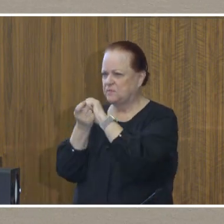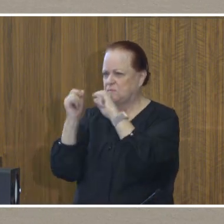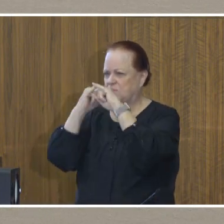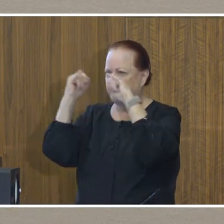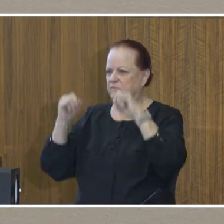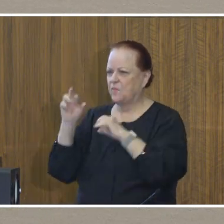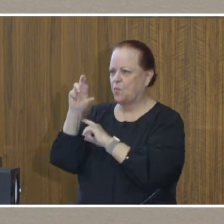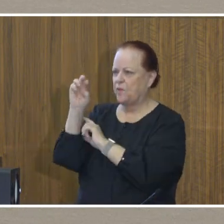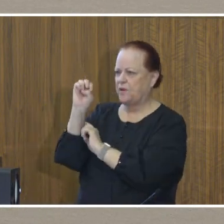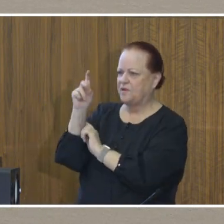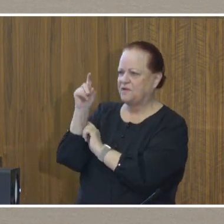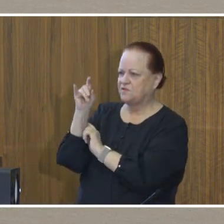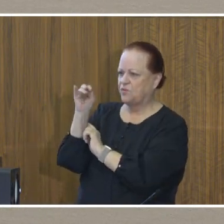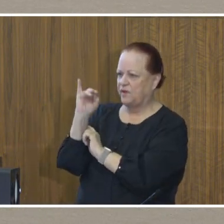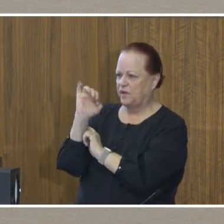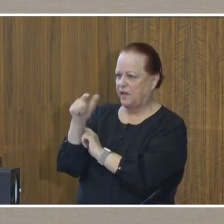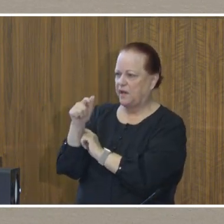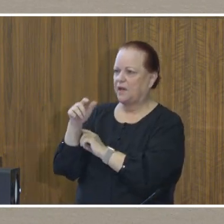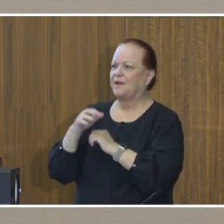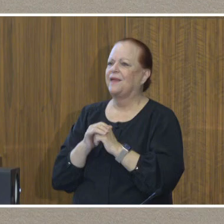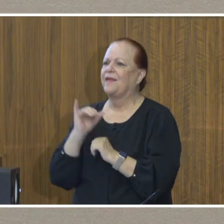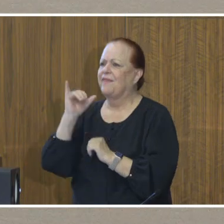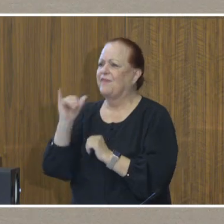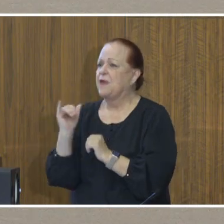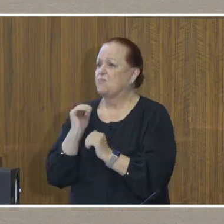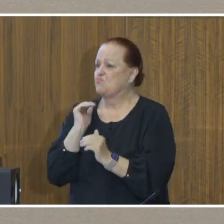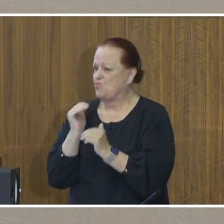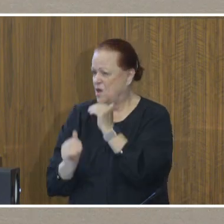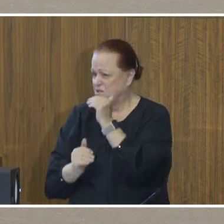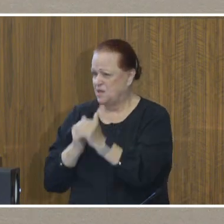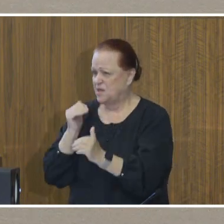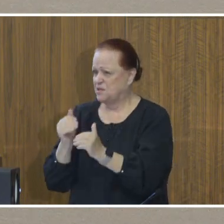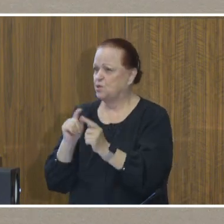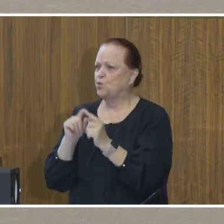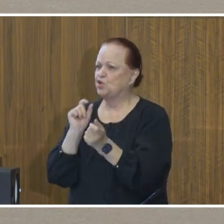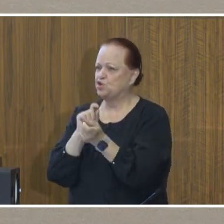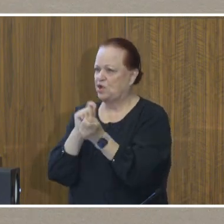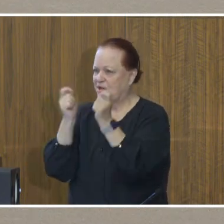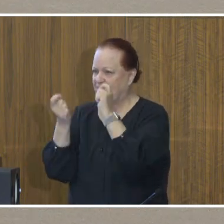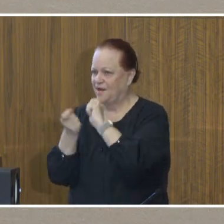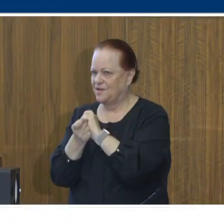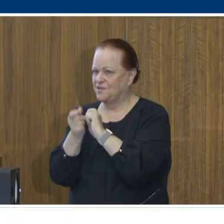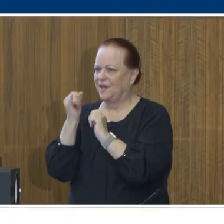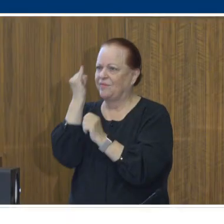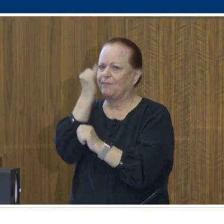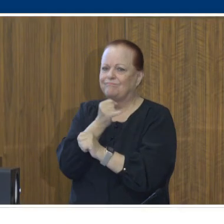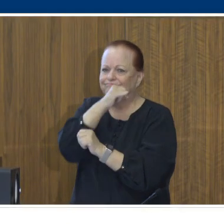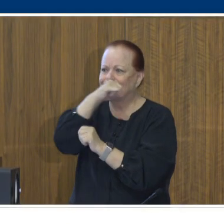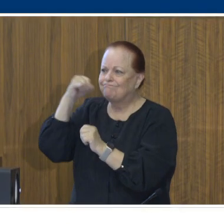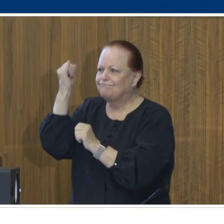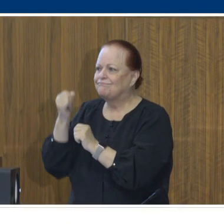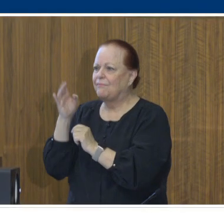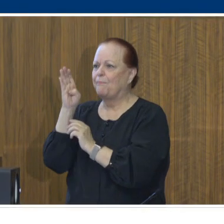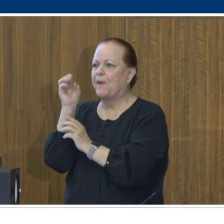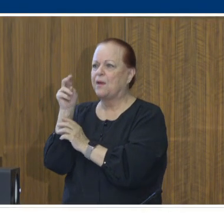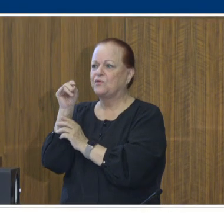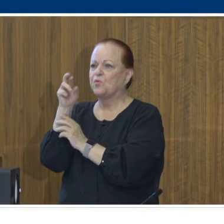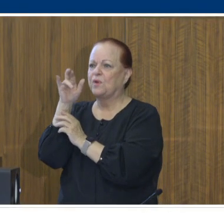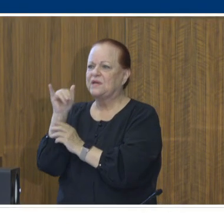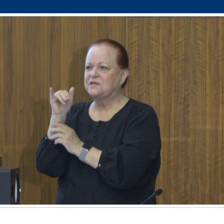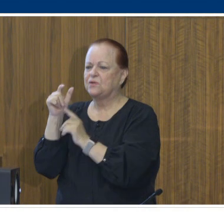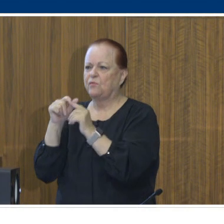been mentioned, it is that regular process of adjusting the lines of voting districts in accordance with population